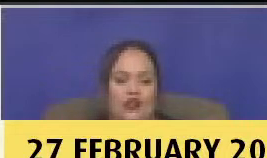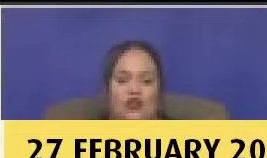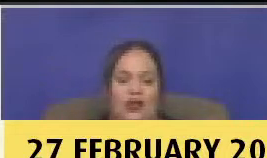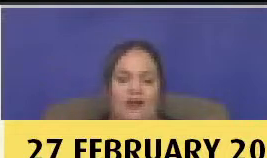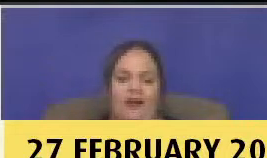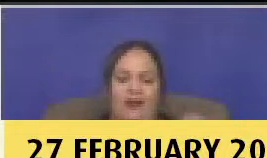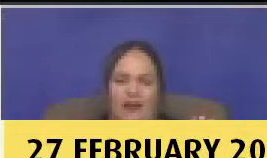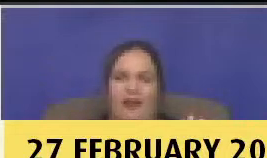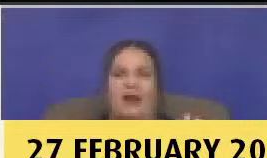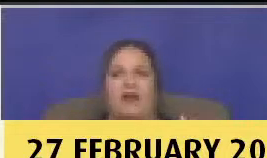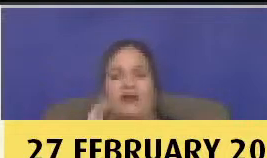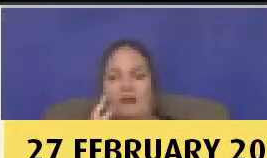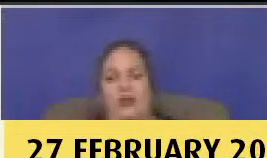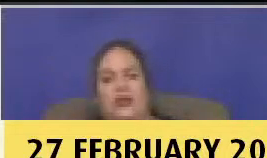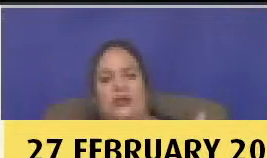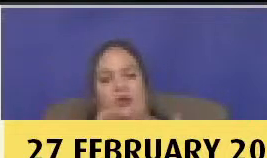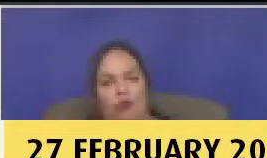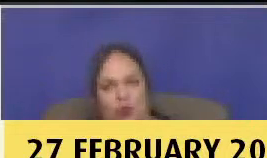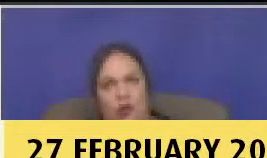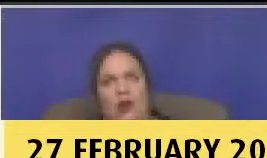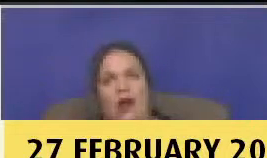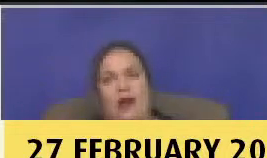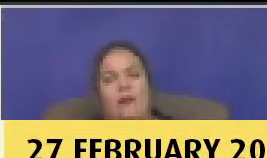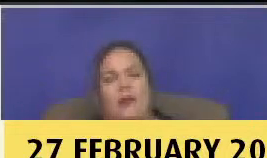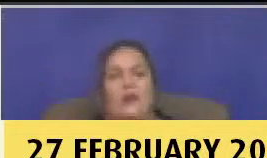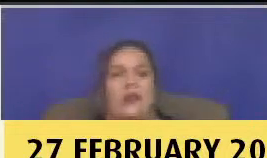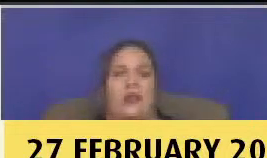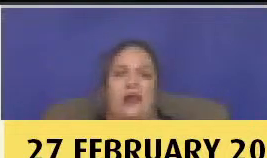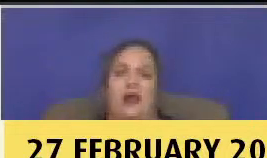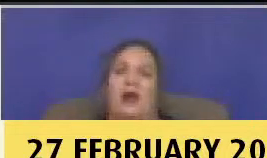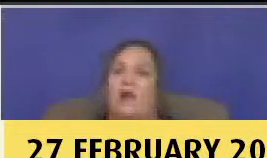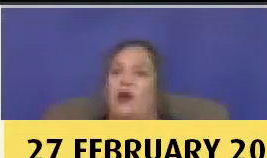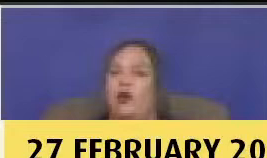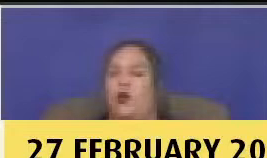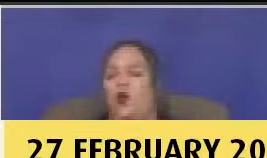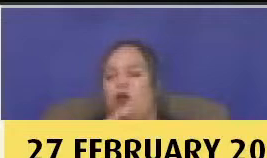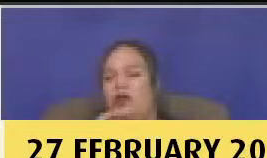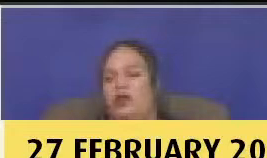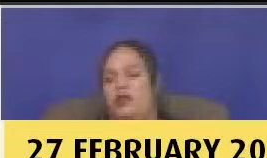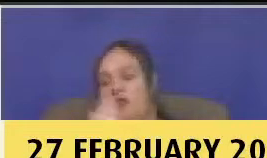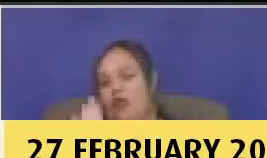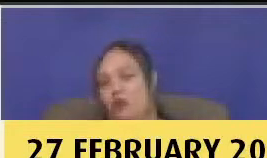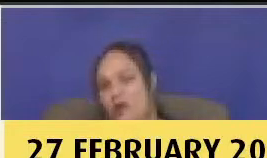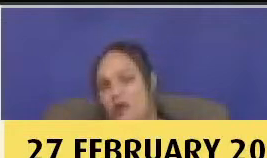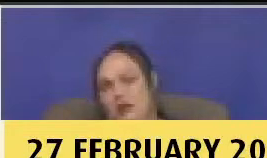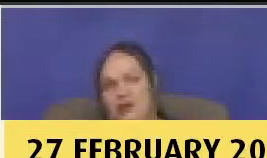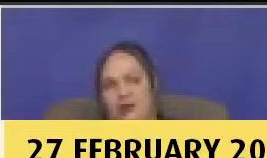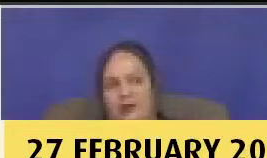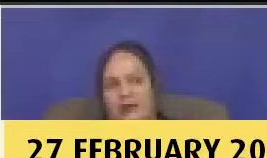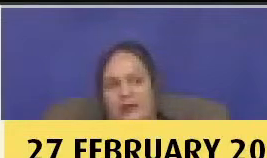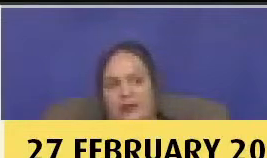negative perception amongst young people about the NYDA? Thank you.